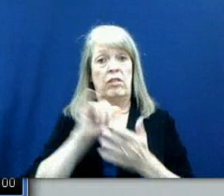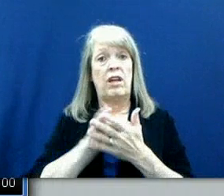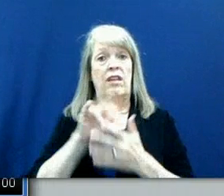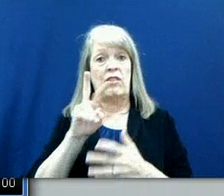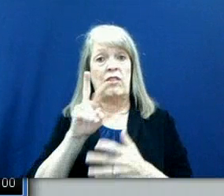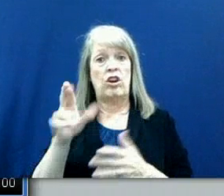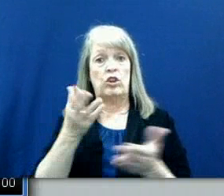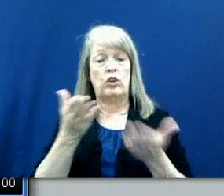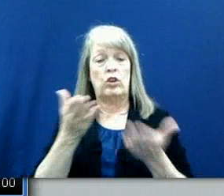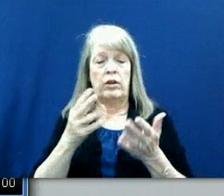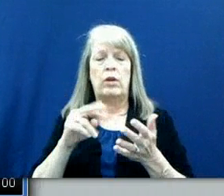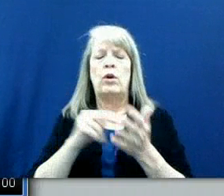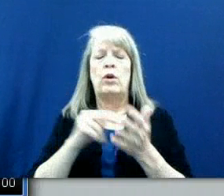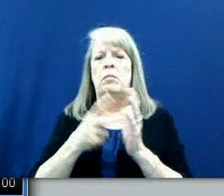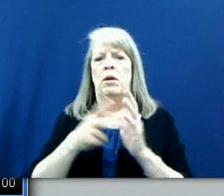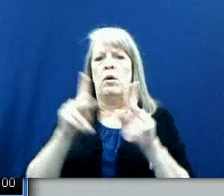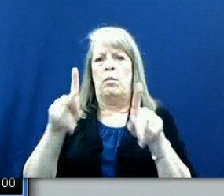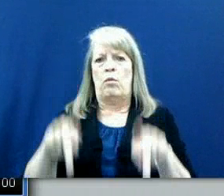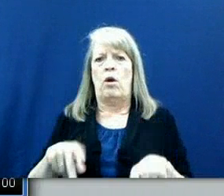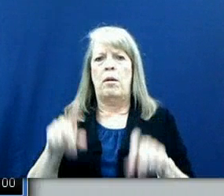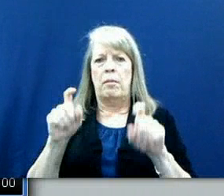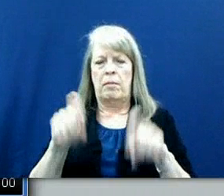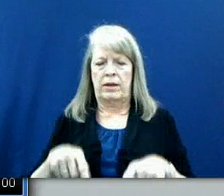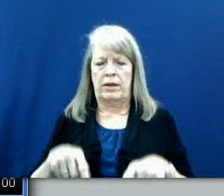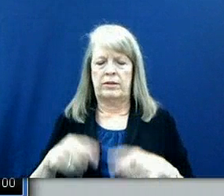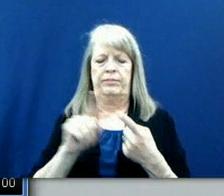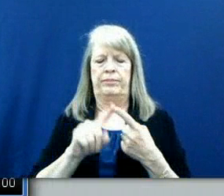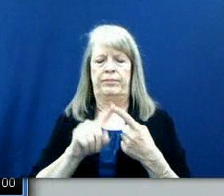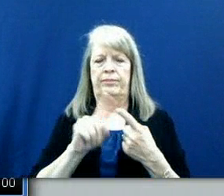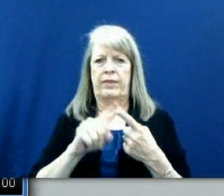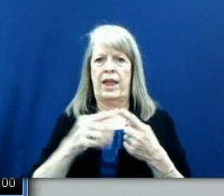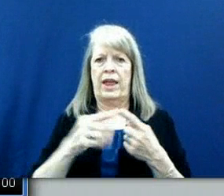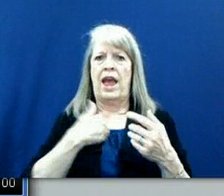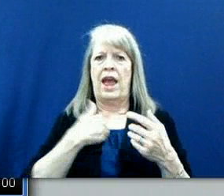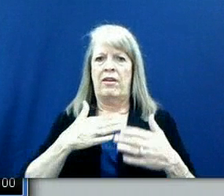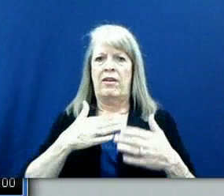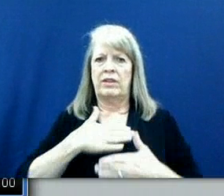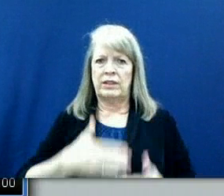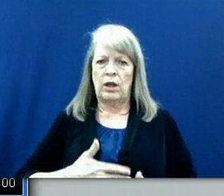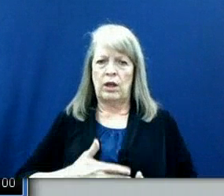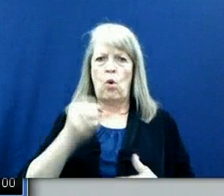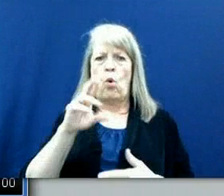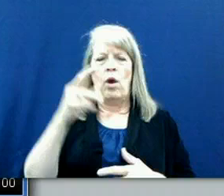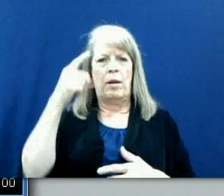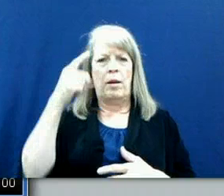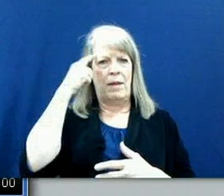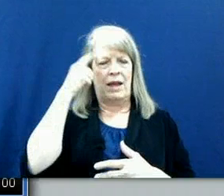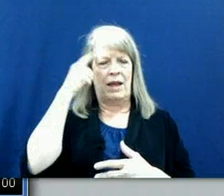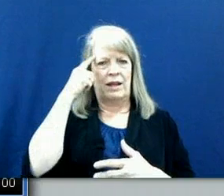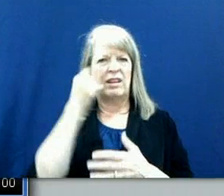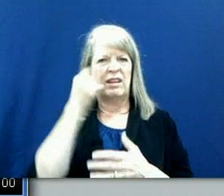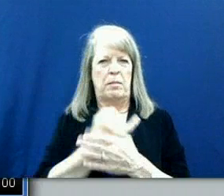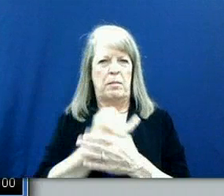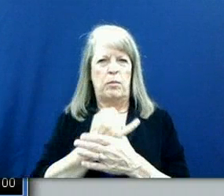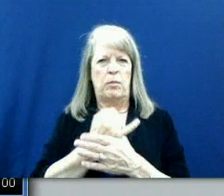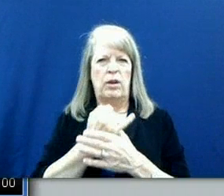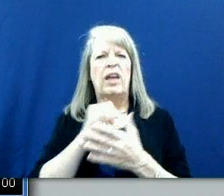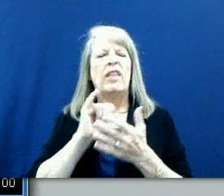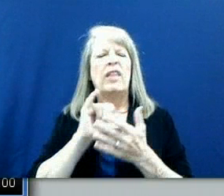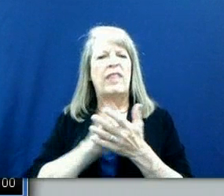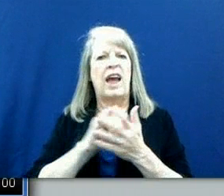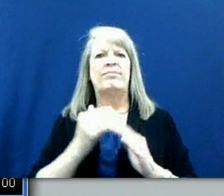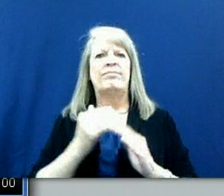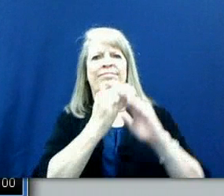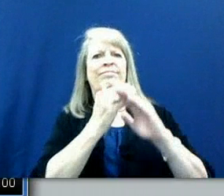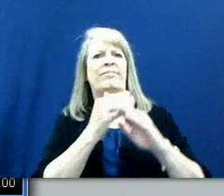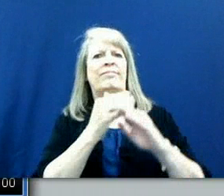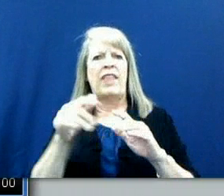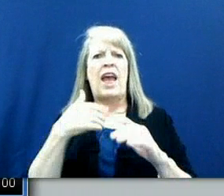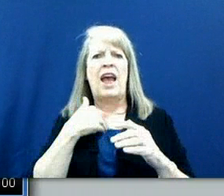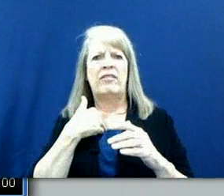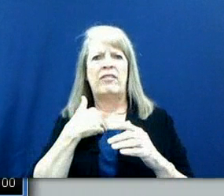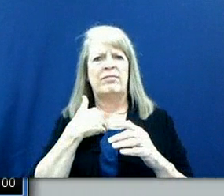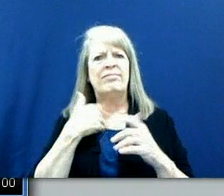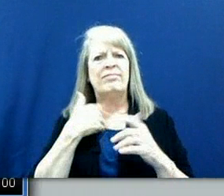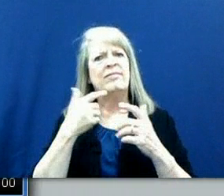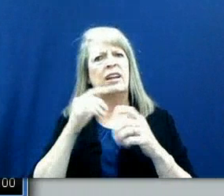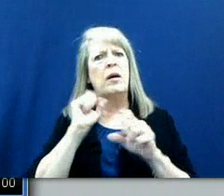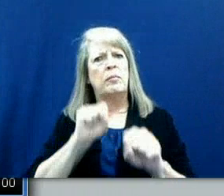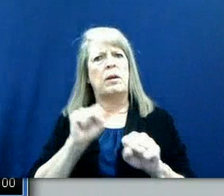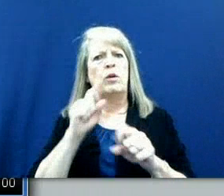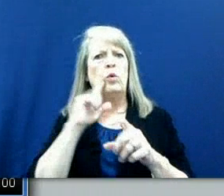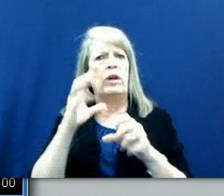an individual must have a physical or mental impairment, which is a substantial barrier to employment,